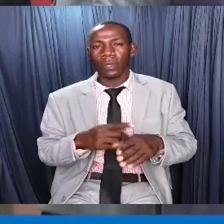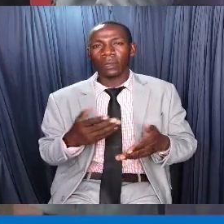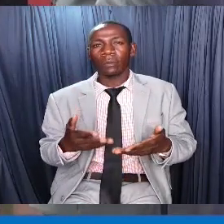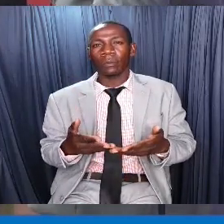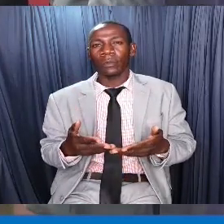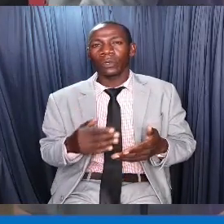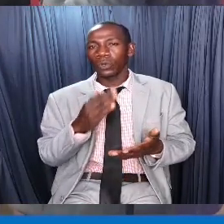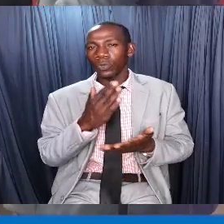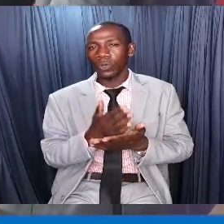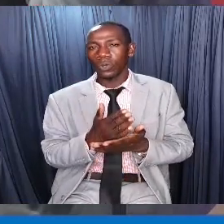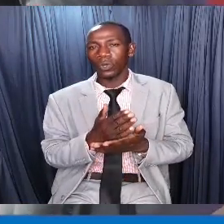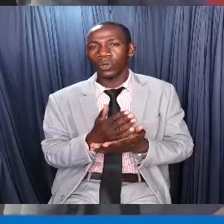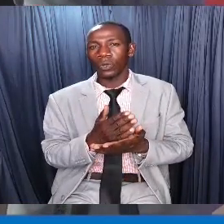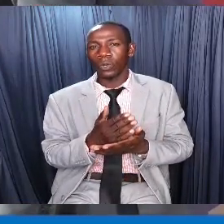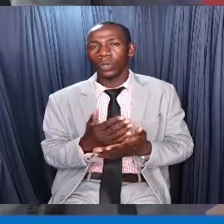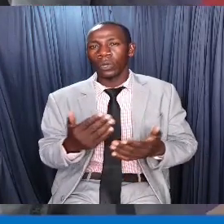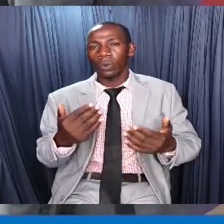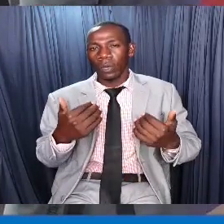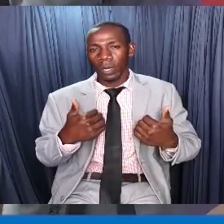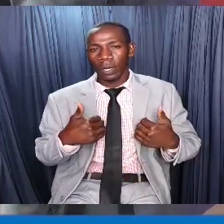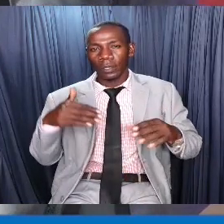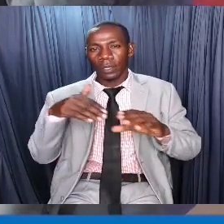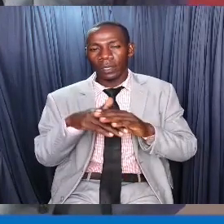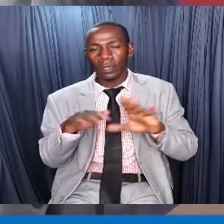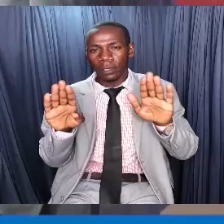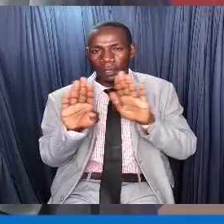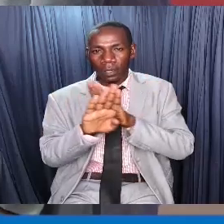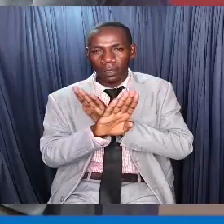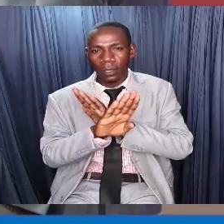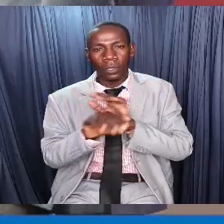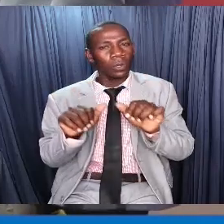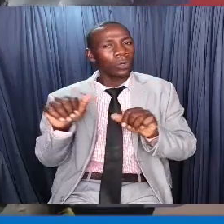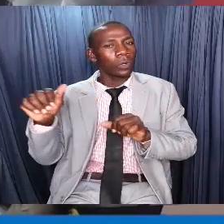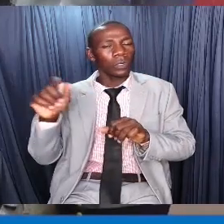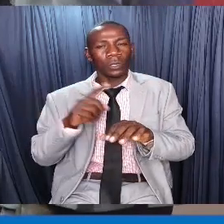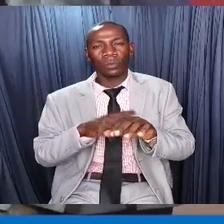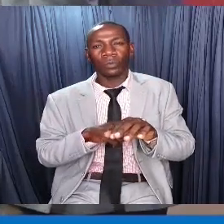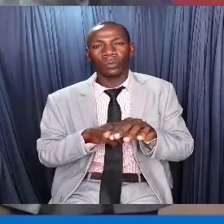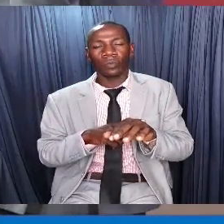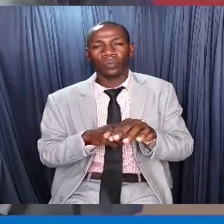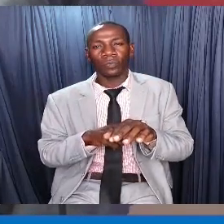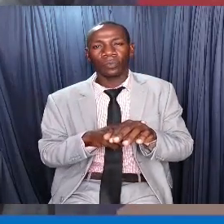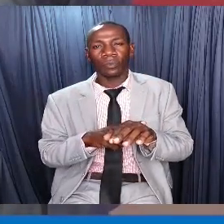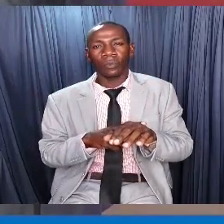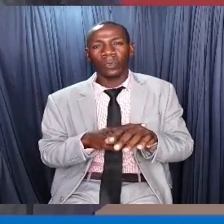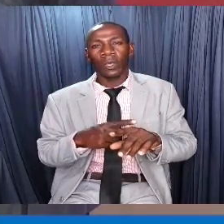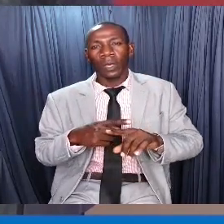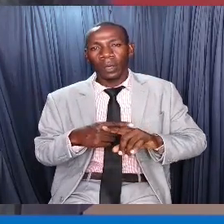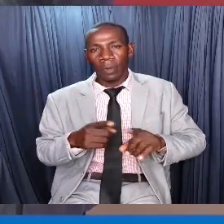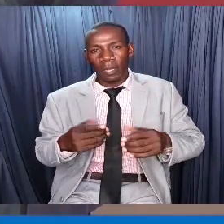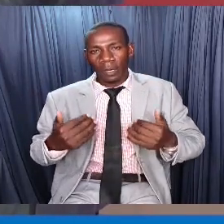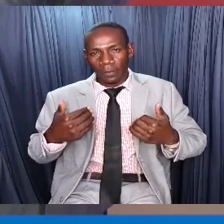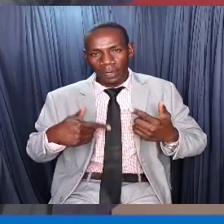chance. Kweli. Truly. Tulikuwa ndani ya giza. We were in darkness. Kwa muda mrefu. For a long time. Lakini ukija